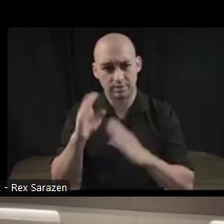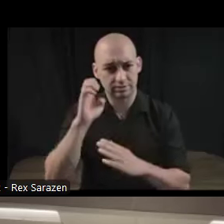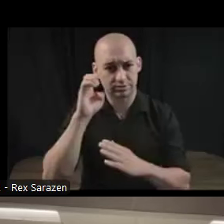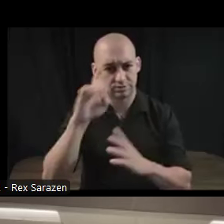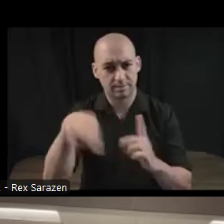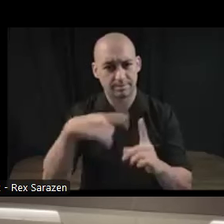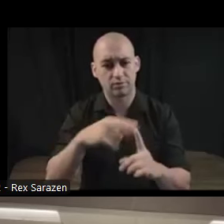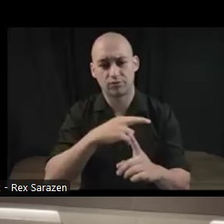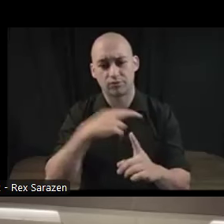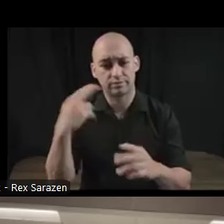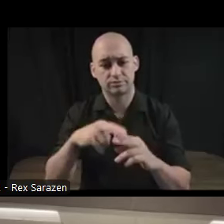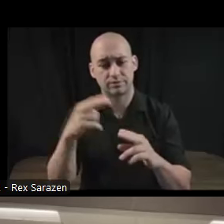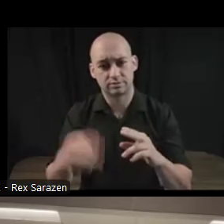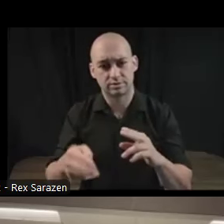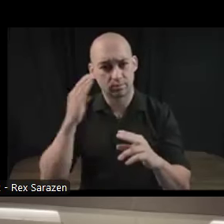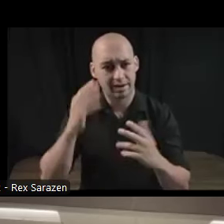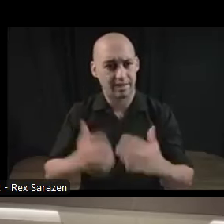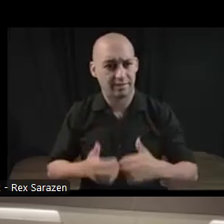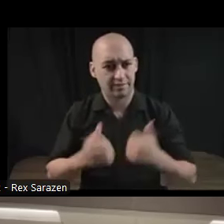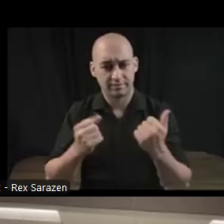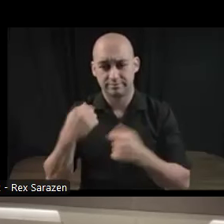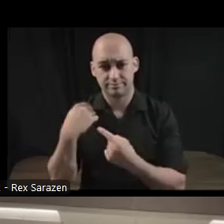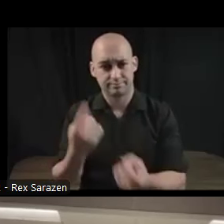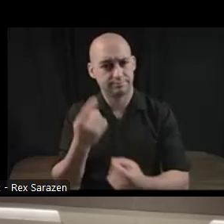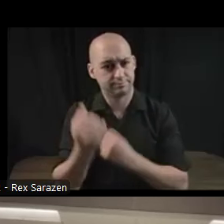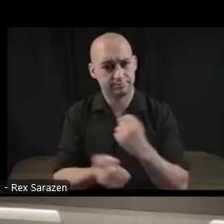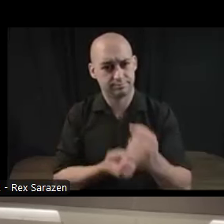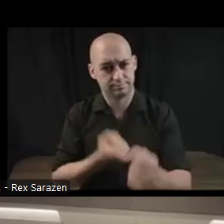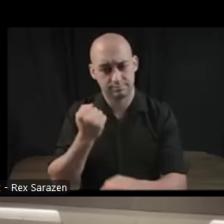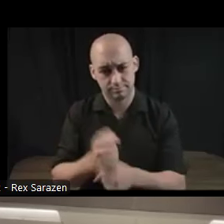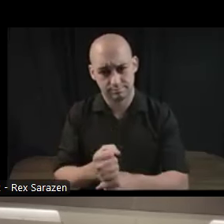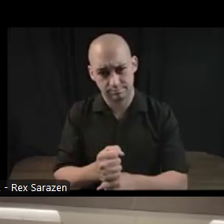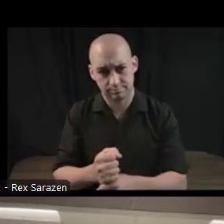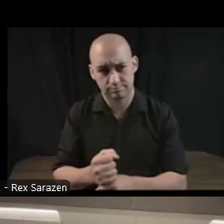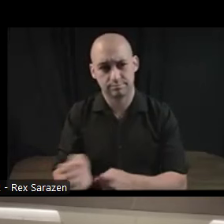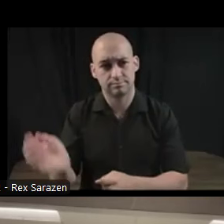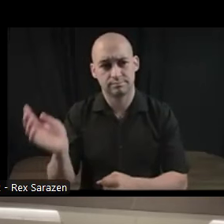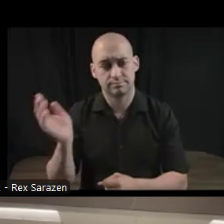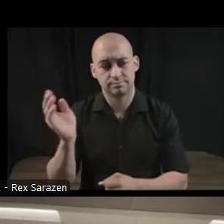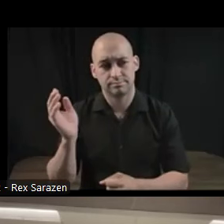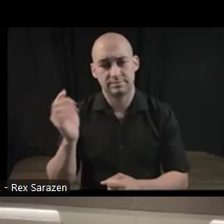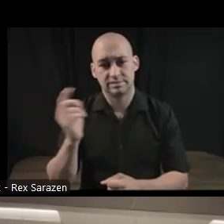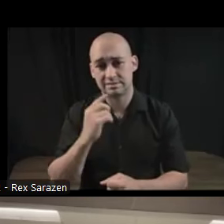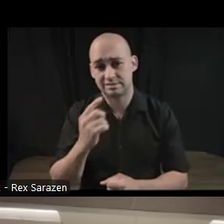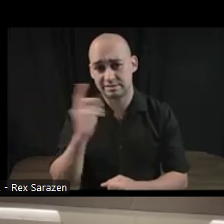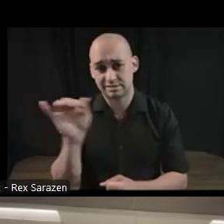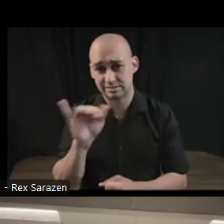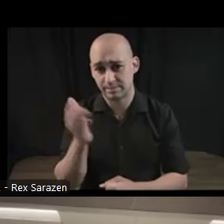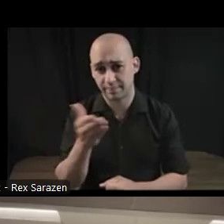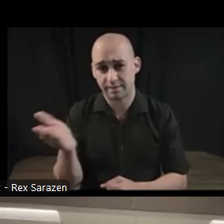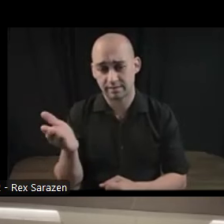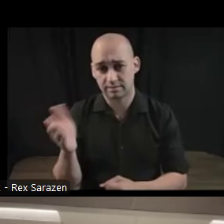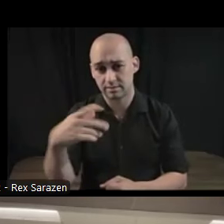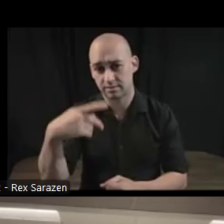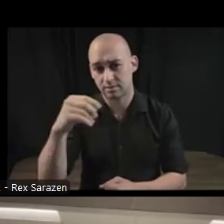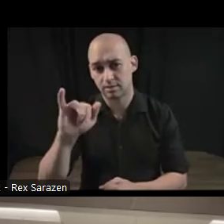reduction and brain health for years. We have, and it says the same things that the Pointer study